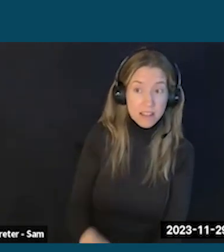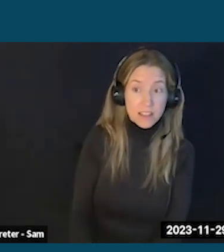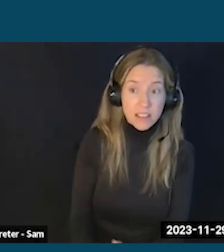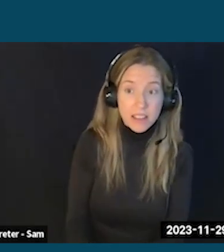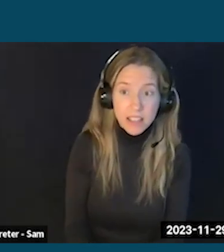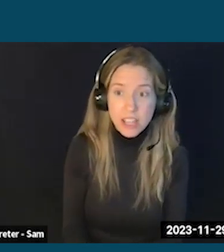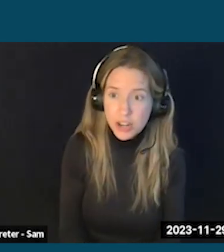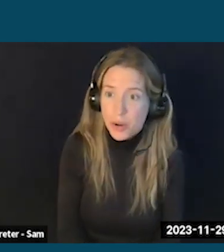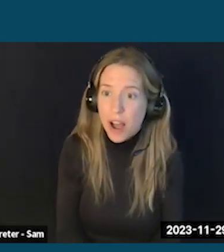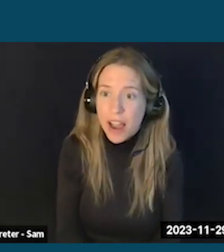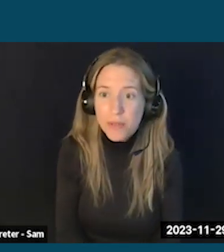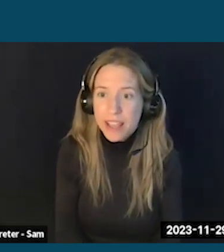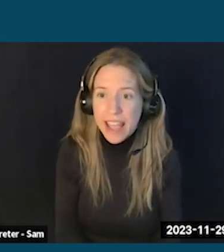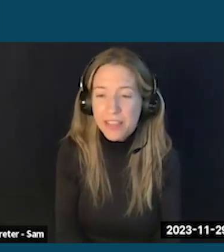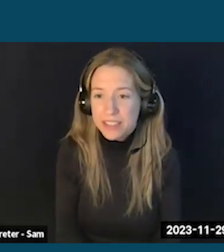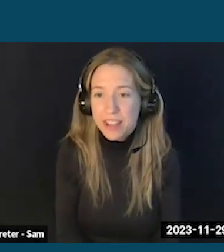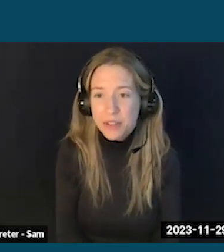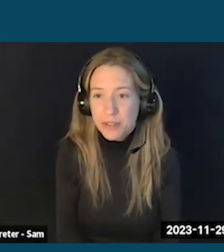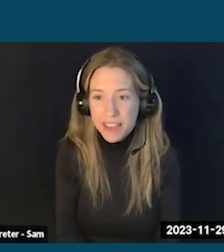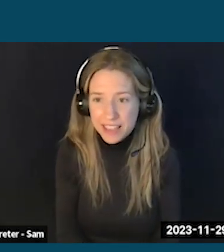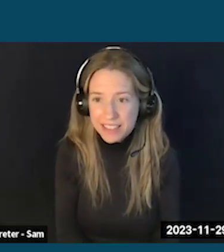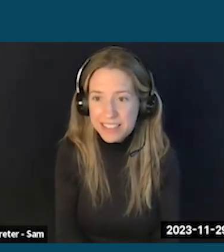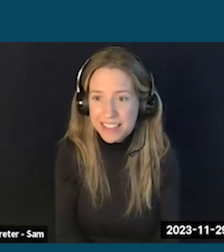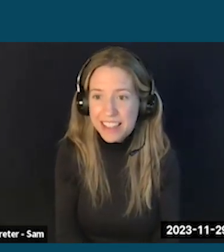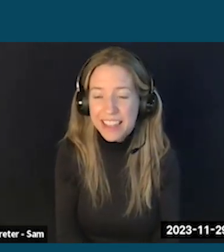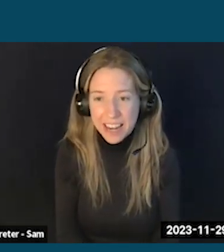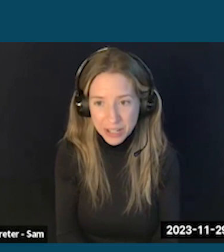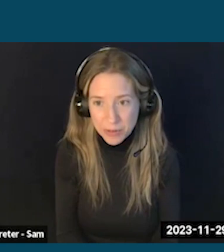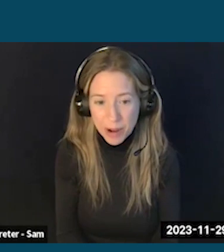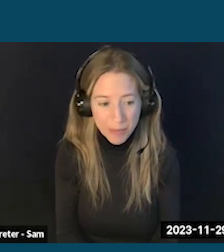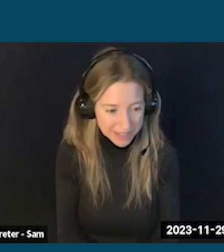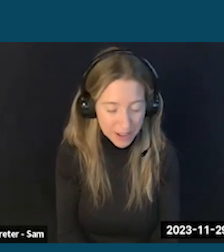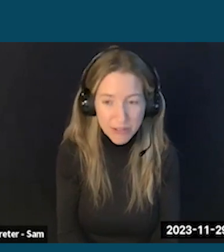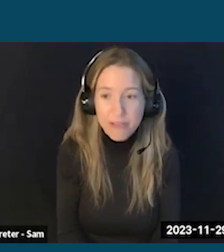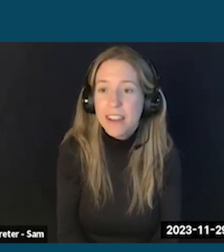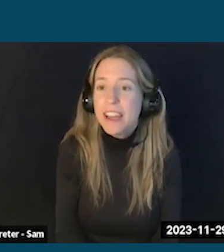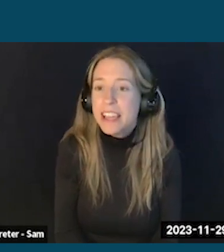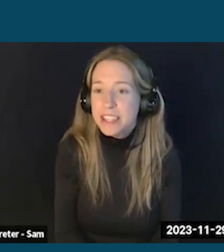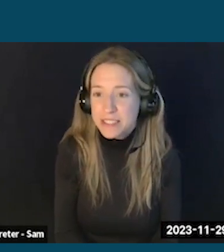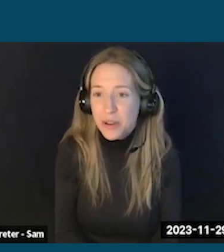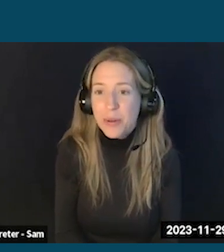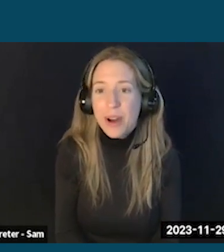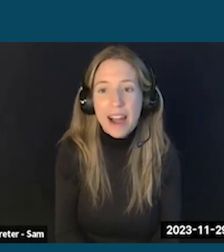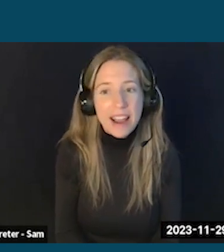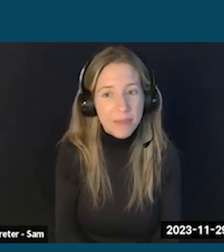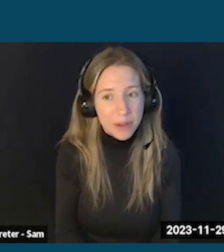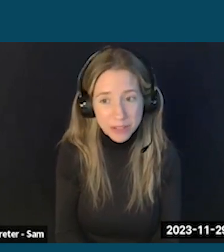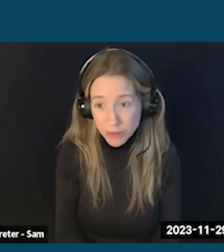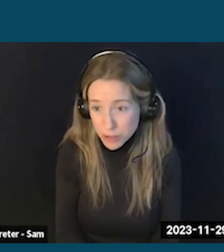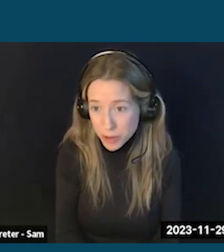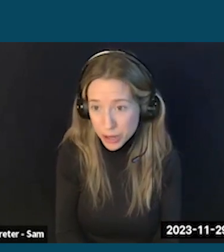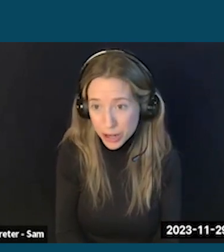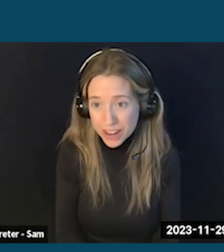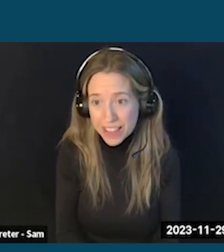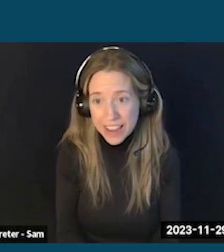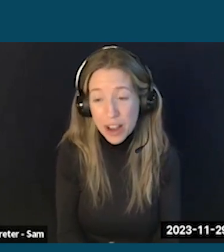that. You know, I already had these other things that I knew about myself. So I'm a